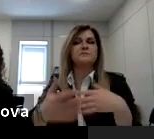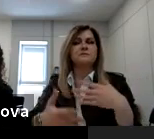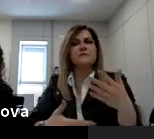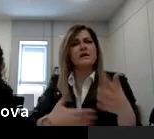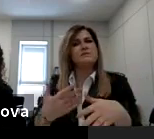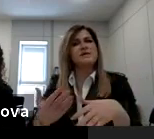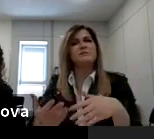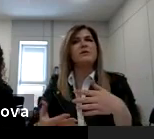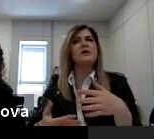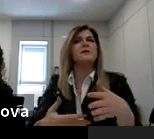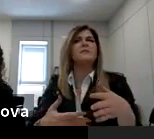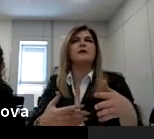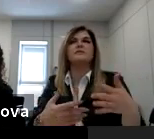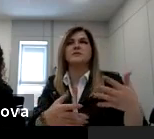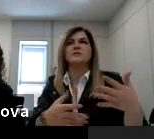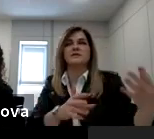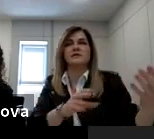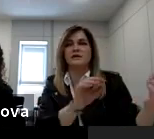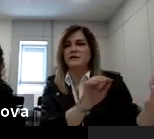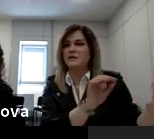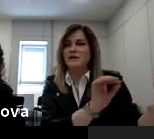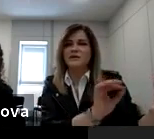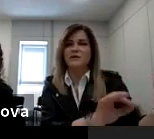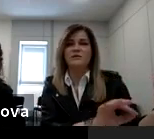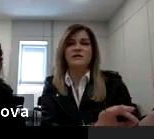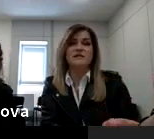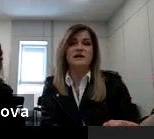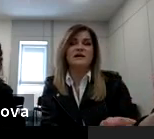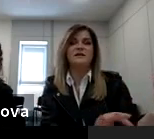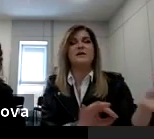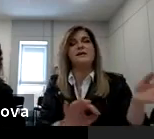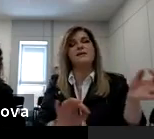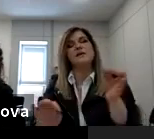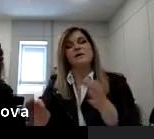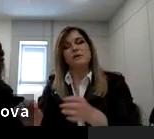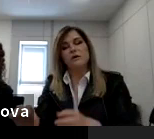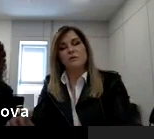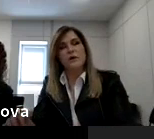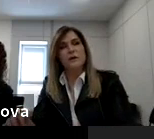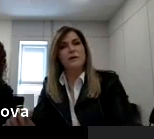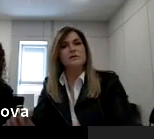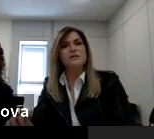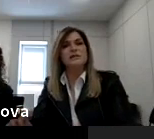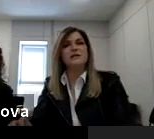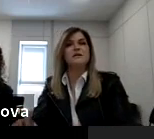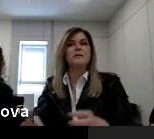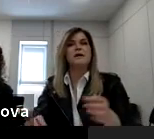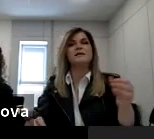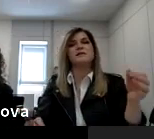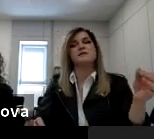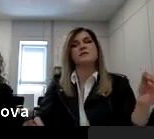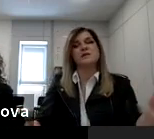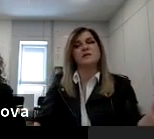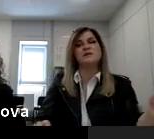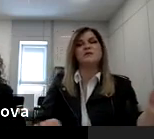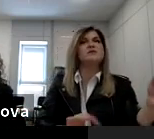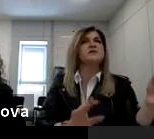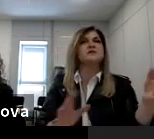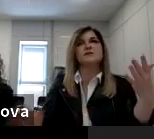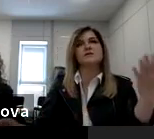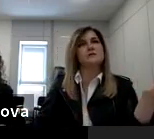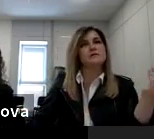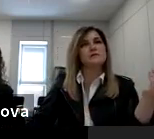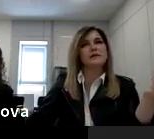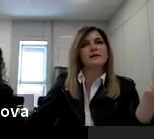to speak more about the design part, or concept, more about technical parts, what we